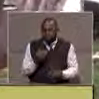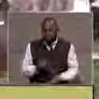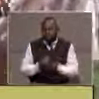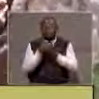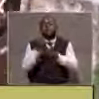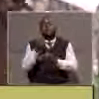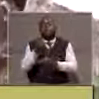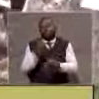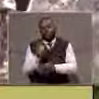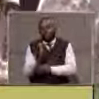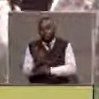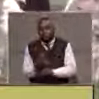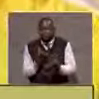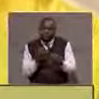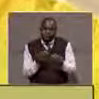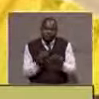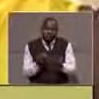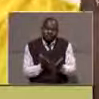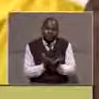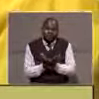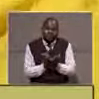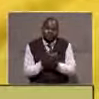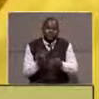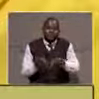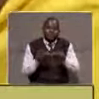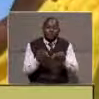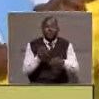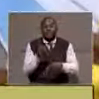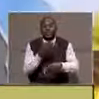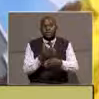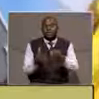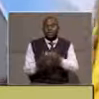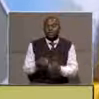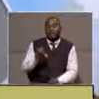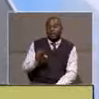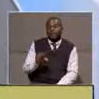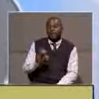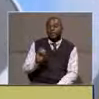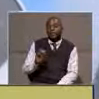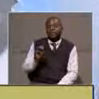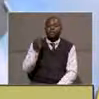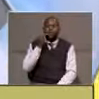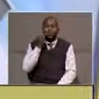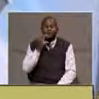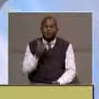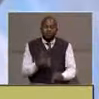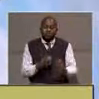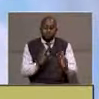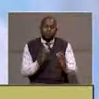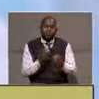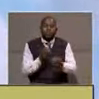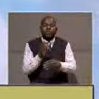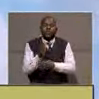ministry to ease service delivery. This structure is worth 900 million shillings and it is to house